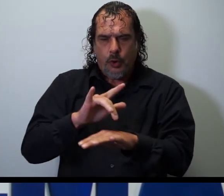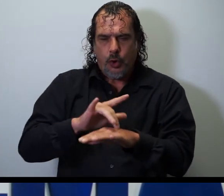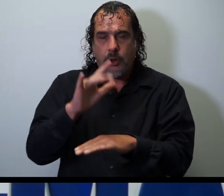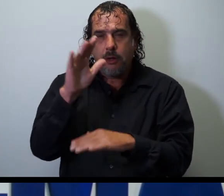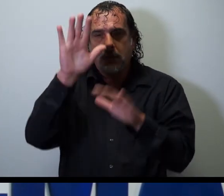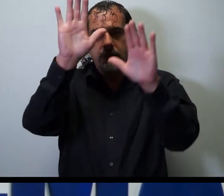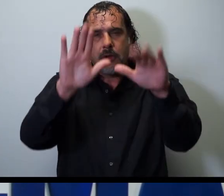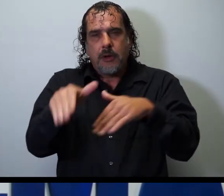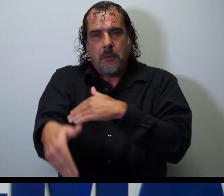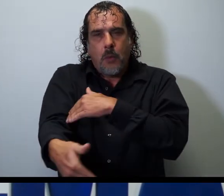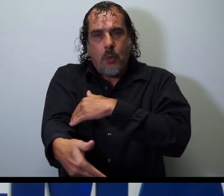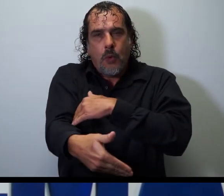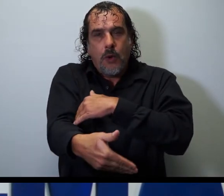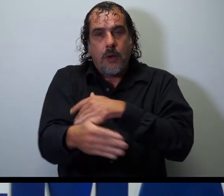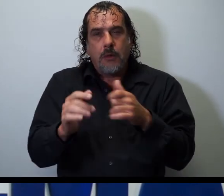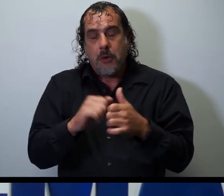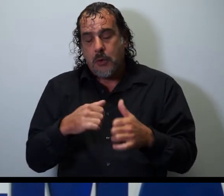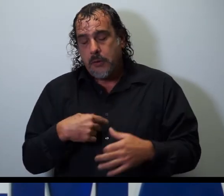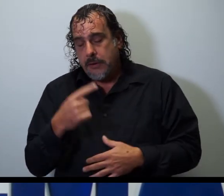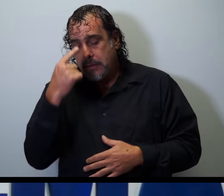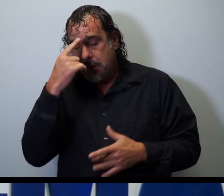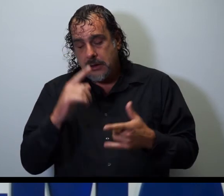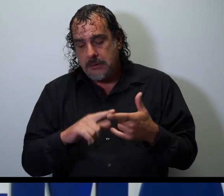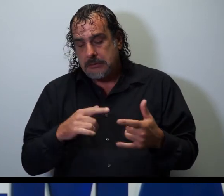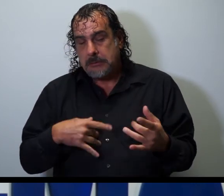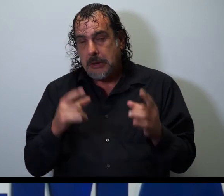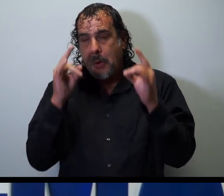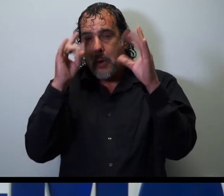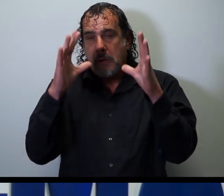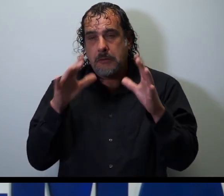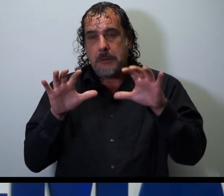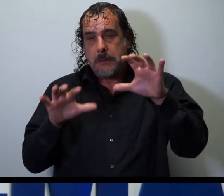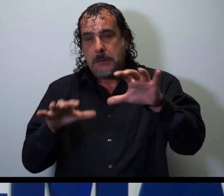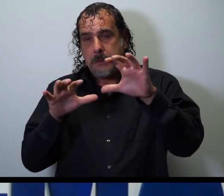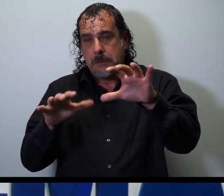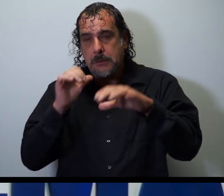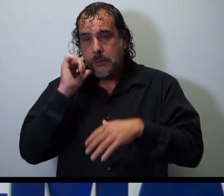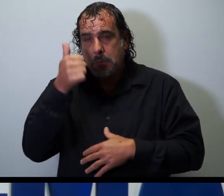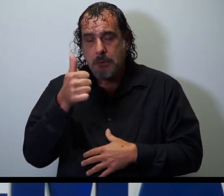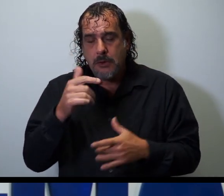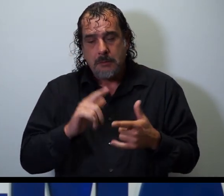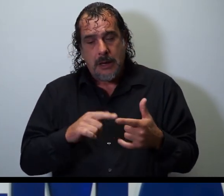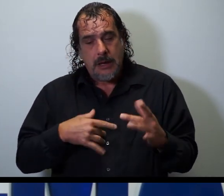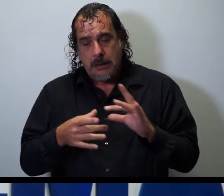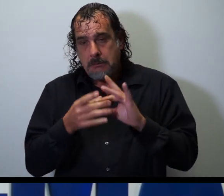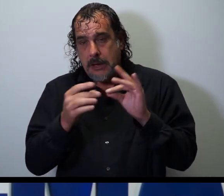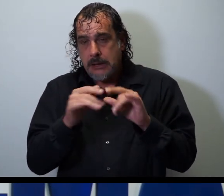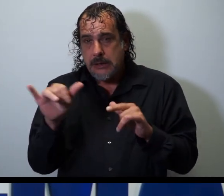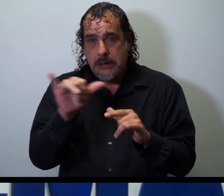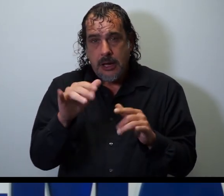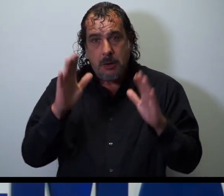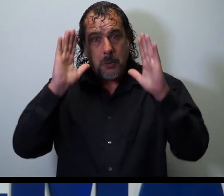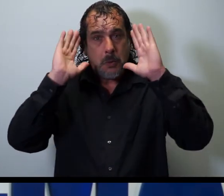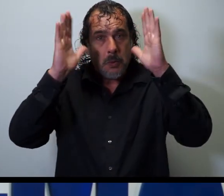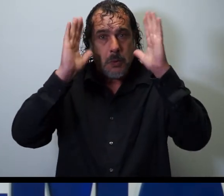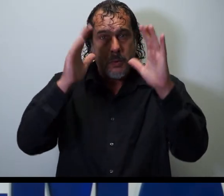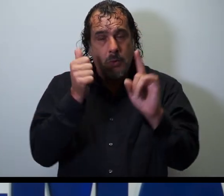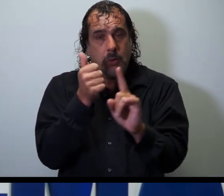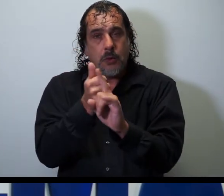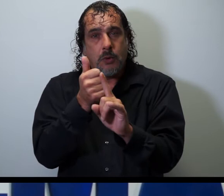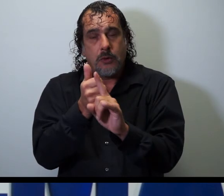very early on Sunday morning, but we're looking for a pretty nasty weekend. So again, my message has remained the same. Need to stay